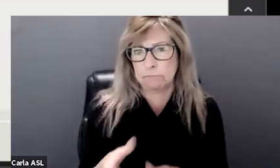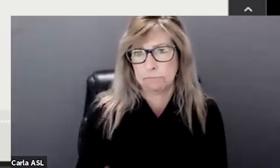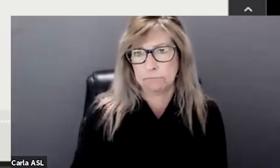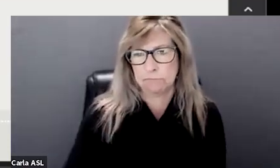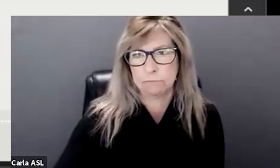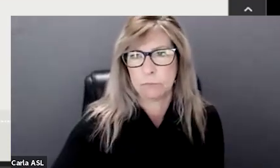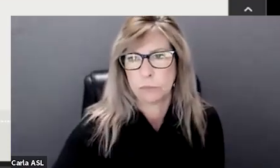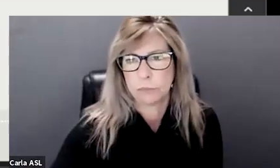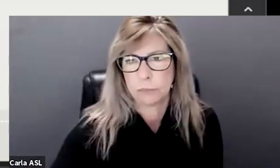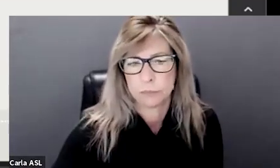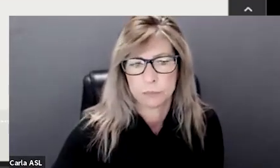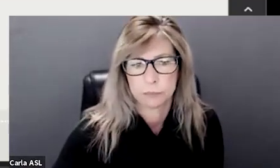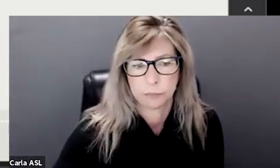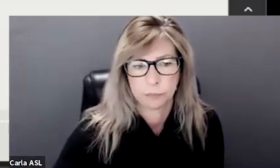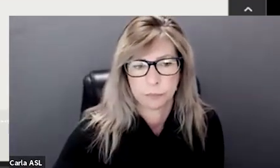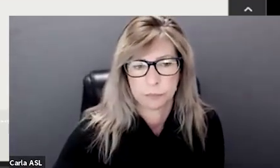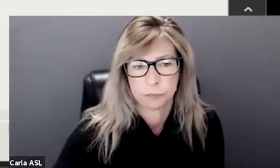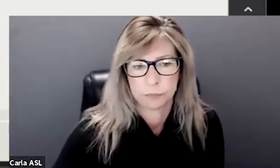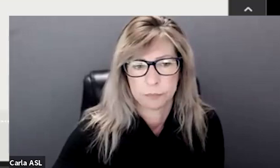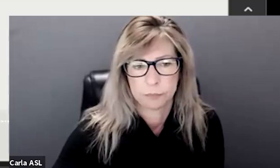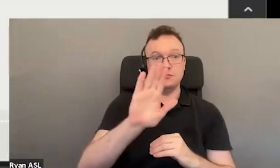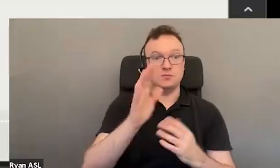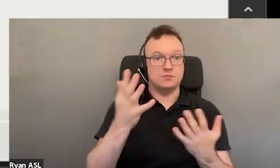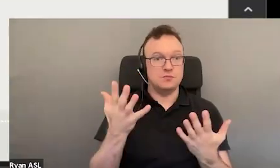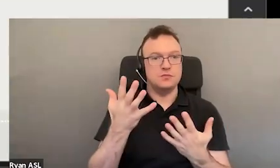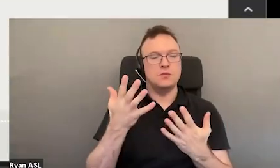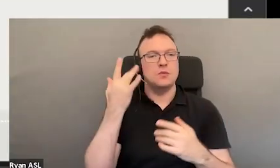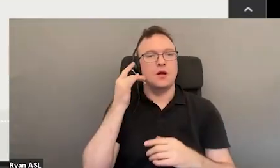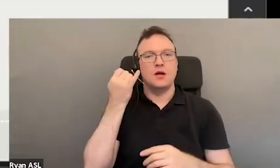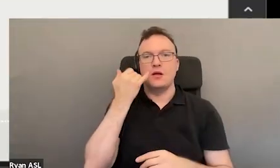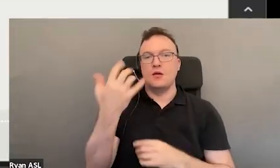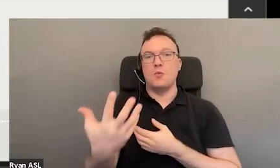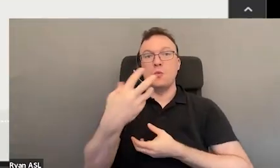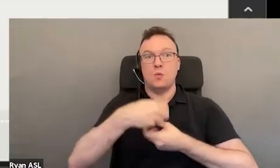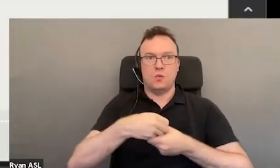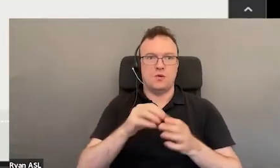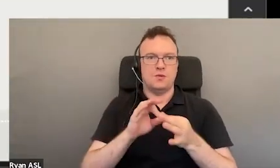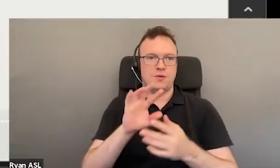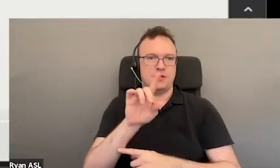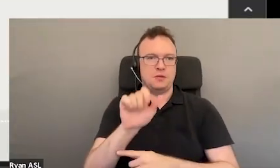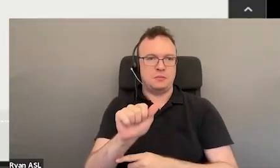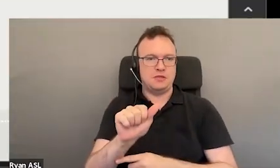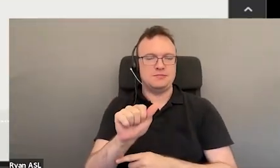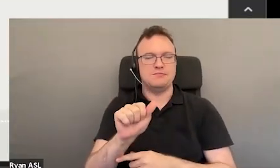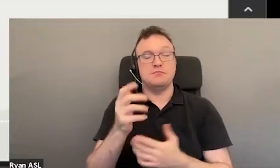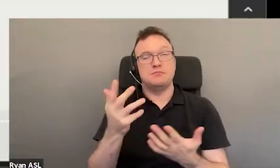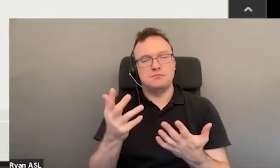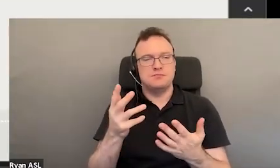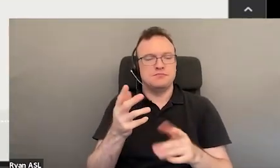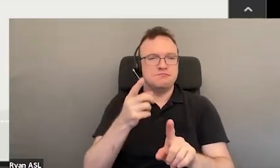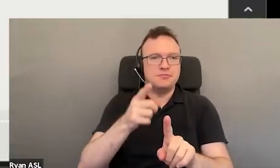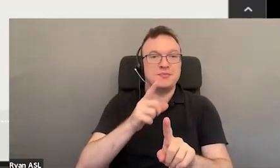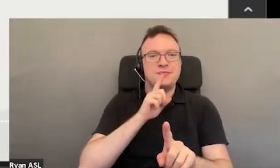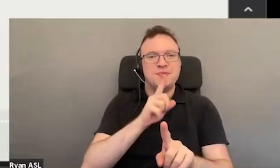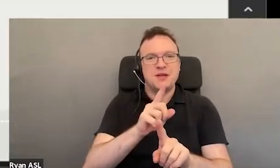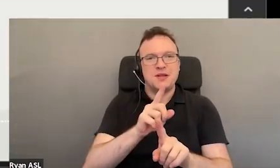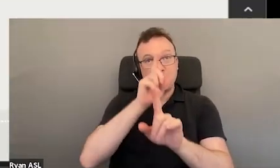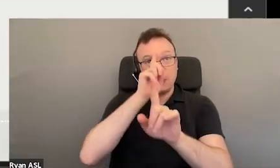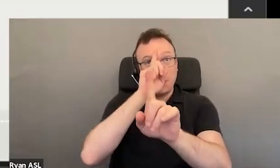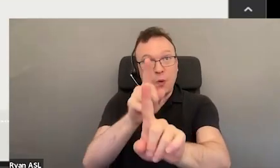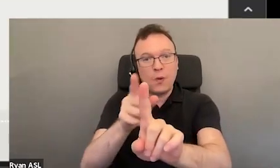of the benefits for organizations for being disability inclusive, or at least making some improvements toward that